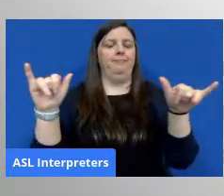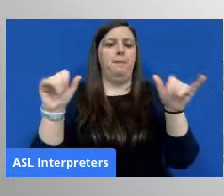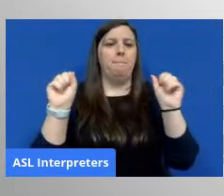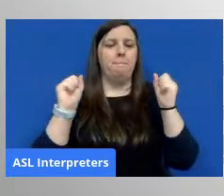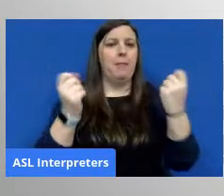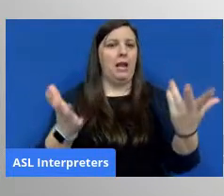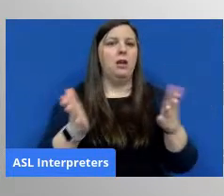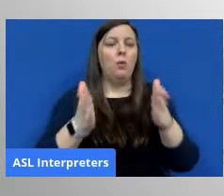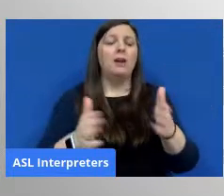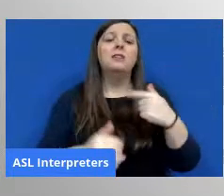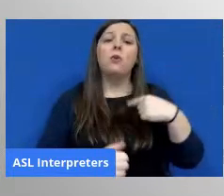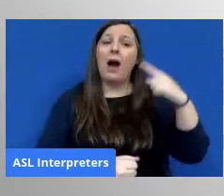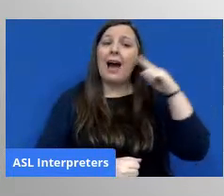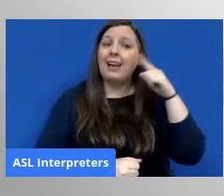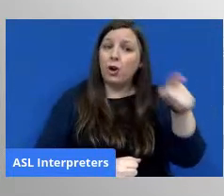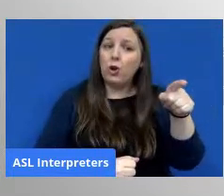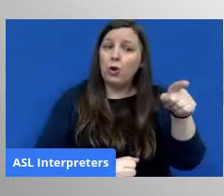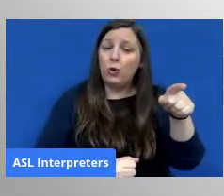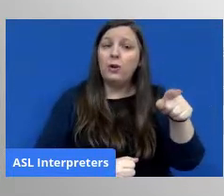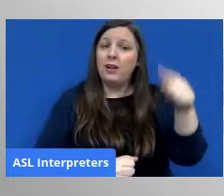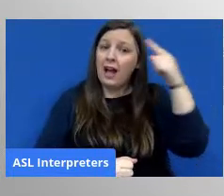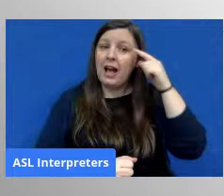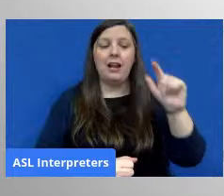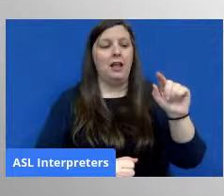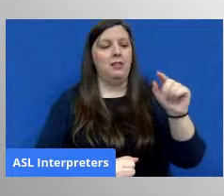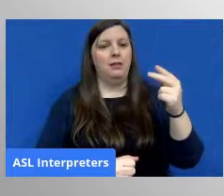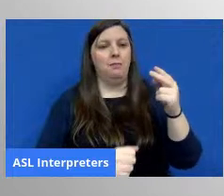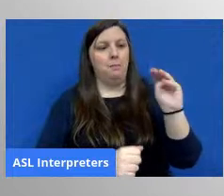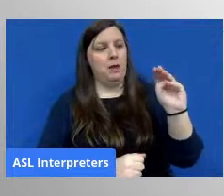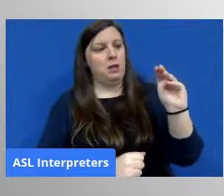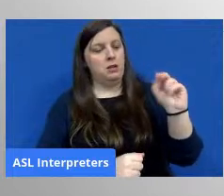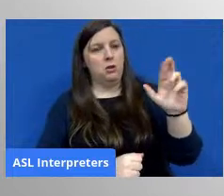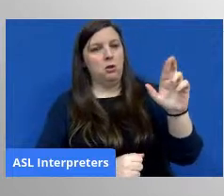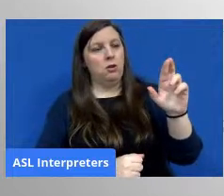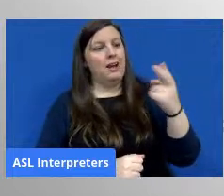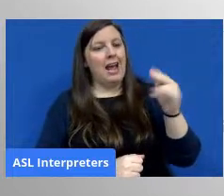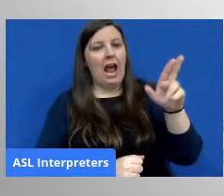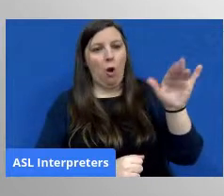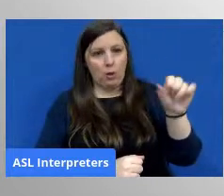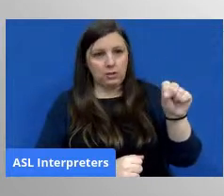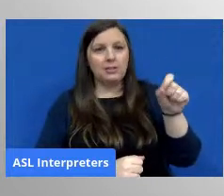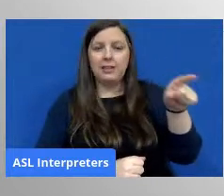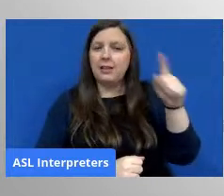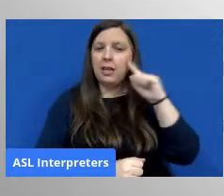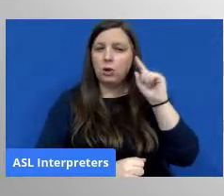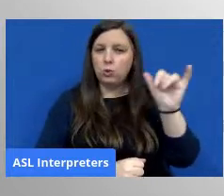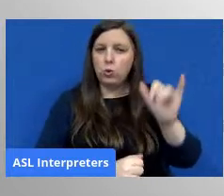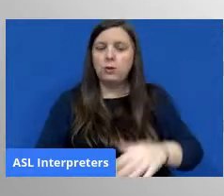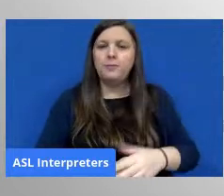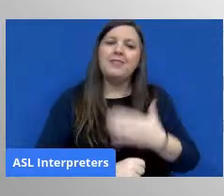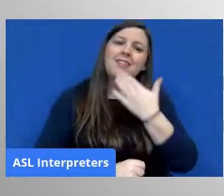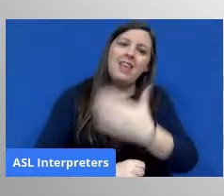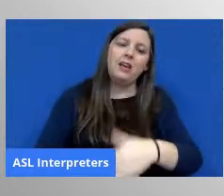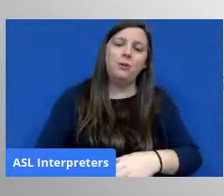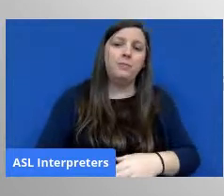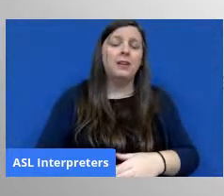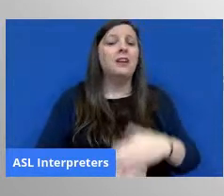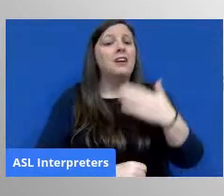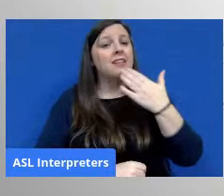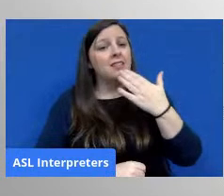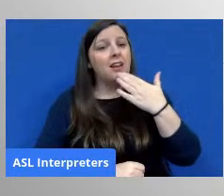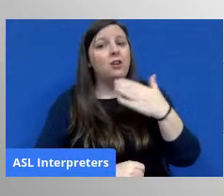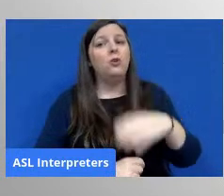you. And I think Mr. Harris hears you too. Thank you. Thank you so much for the report.